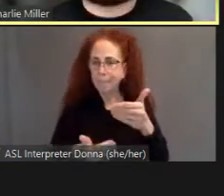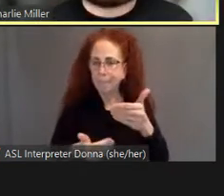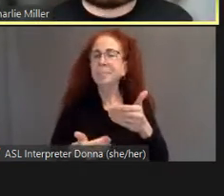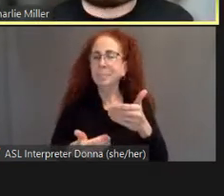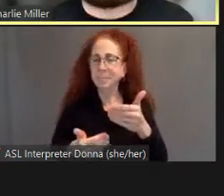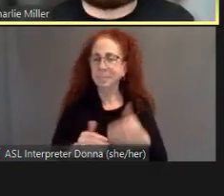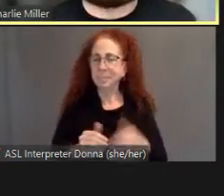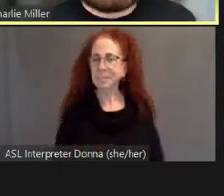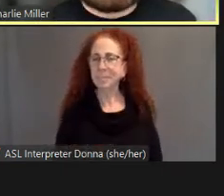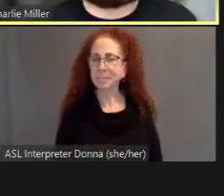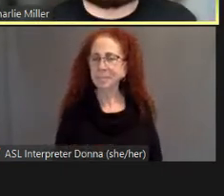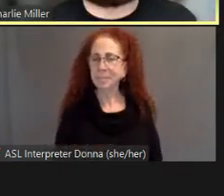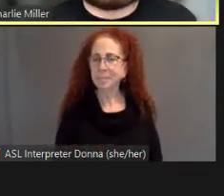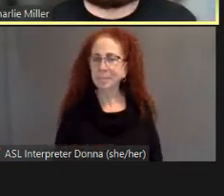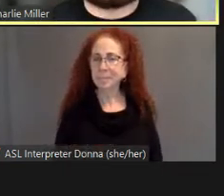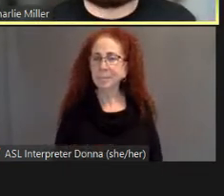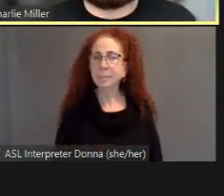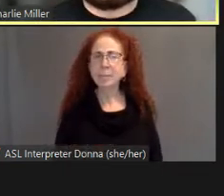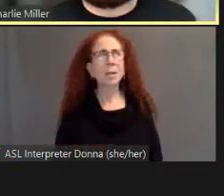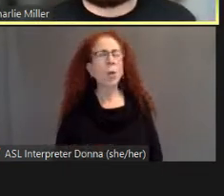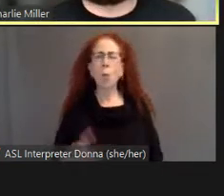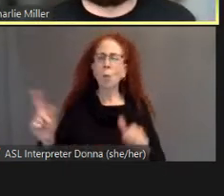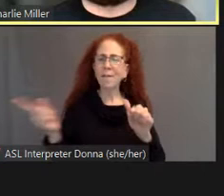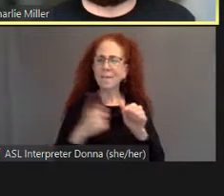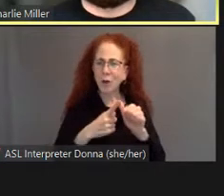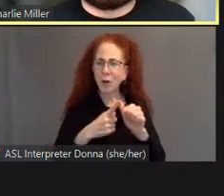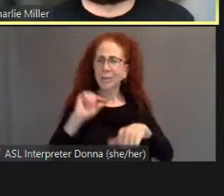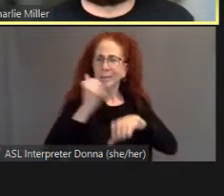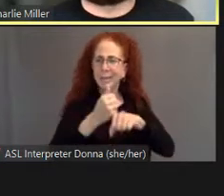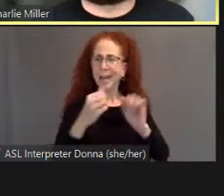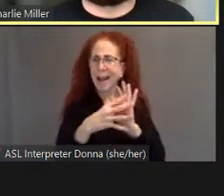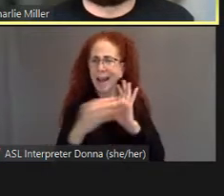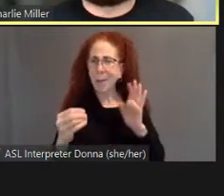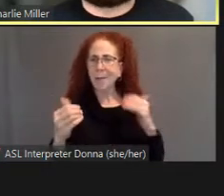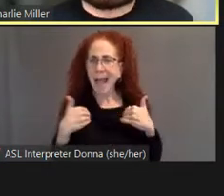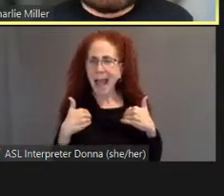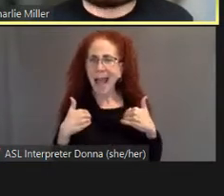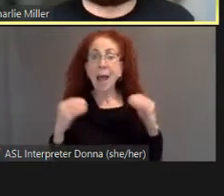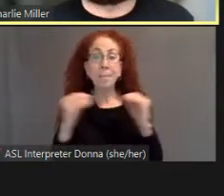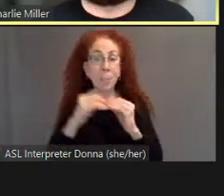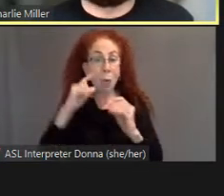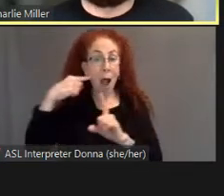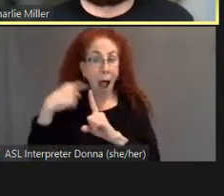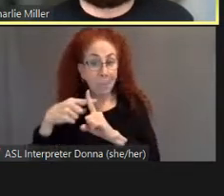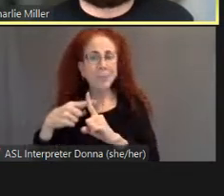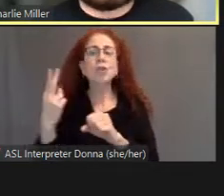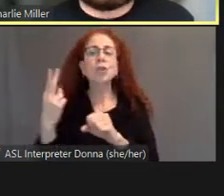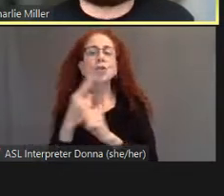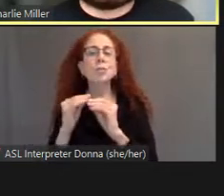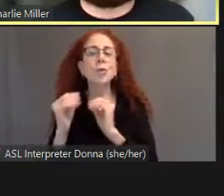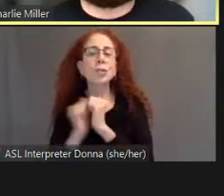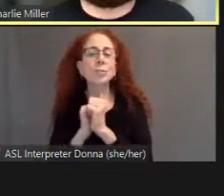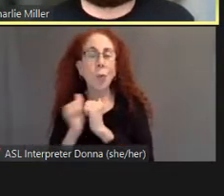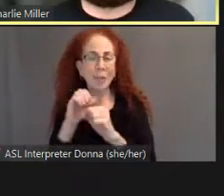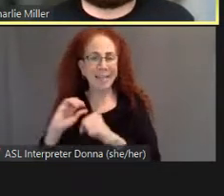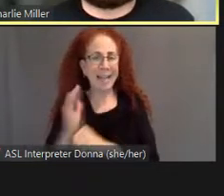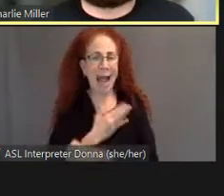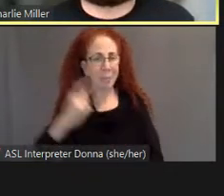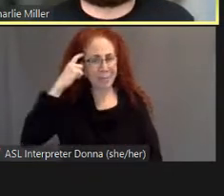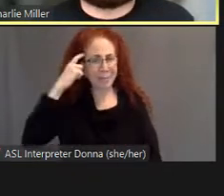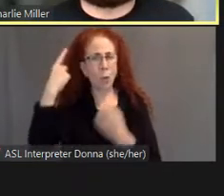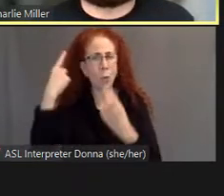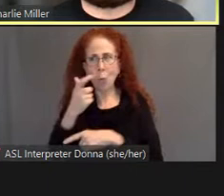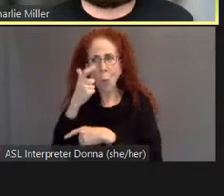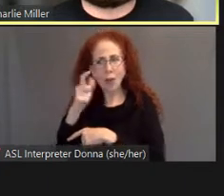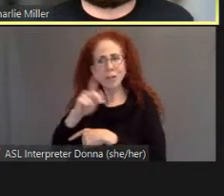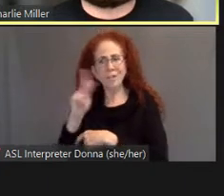play-by-play. I think when we drafted this copy, we had more optimism, sports optimism, in our heads, and the Philadelphia